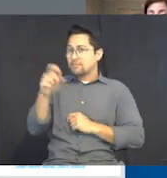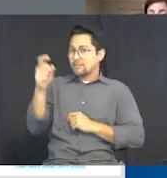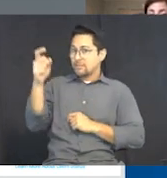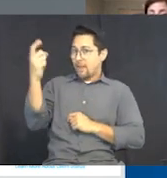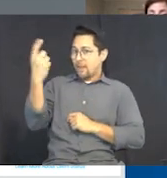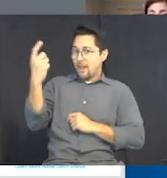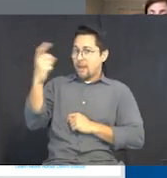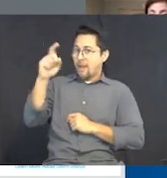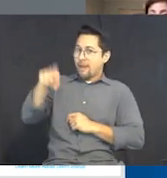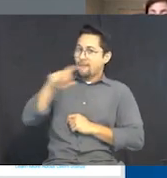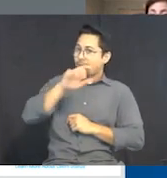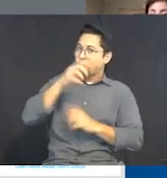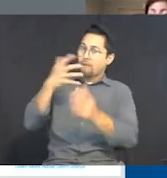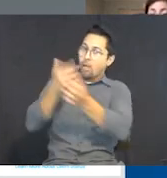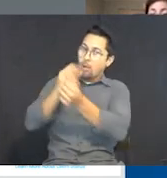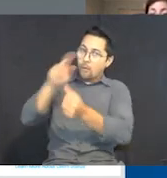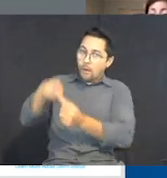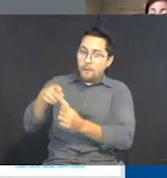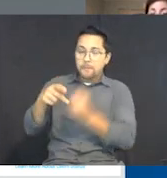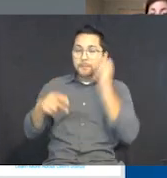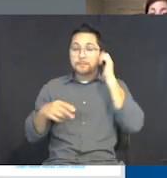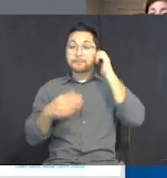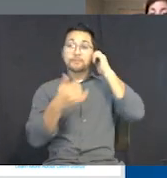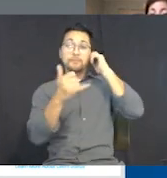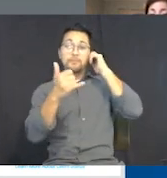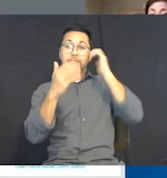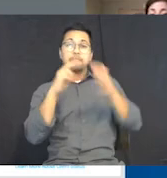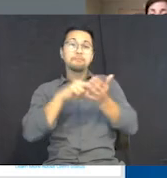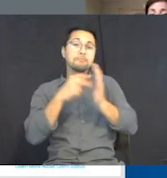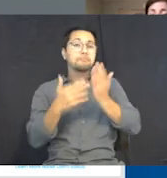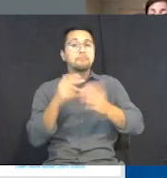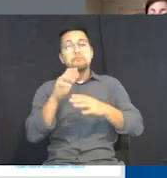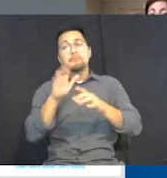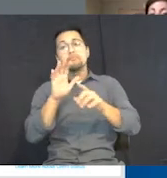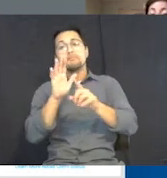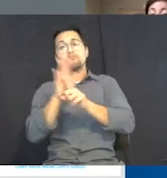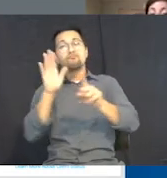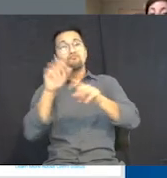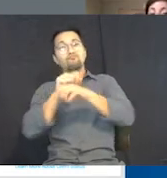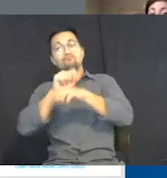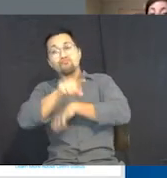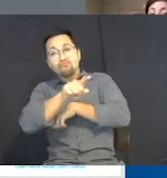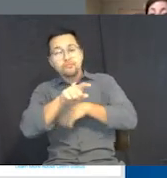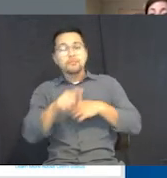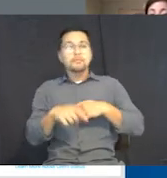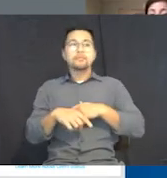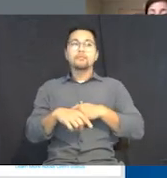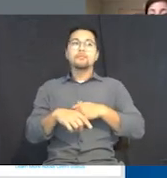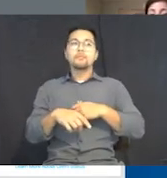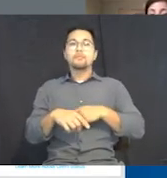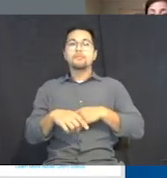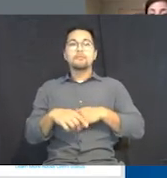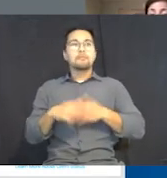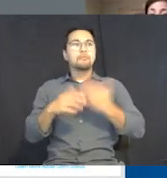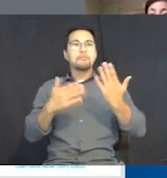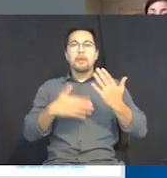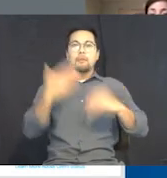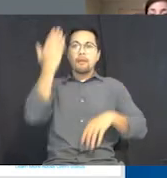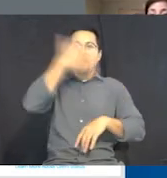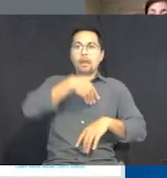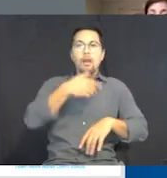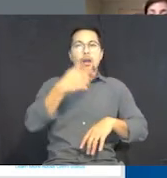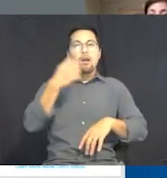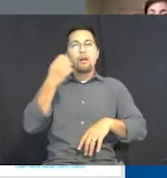and everything is online. So with the technology and with that assessment that occurs, it does